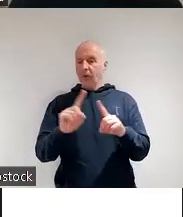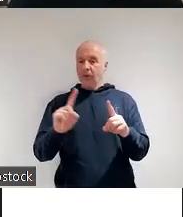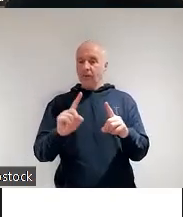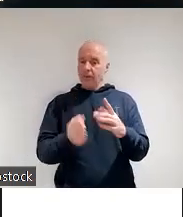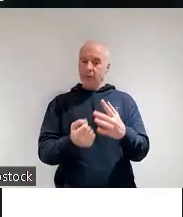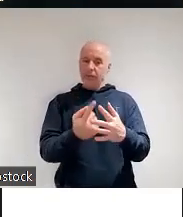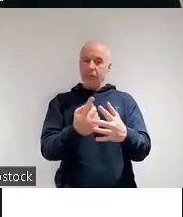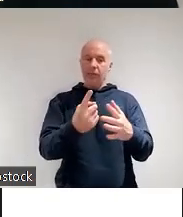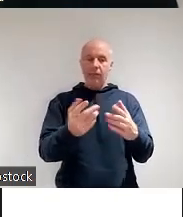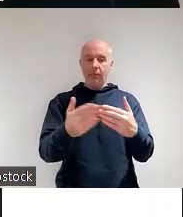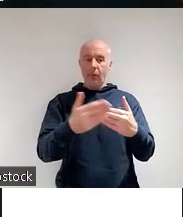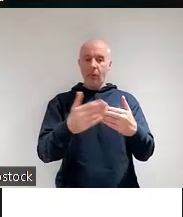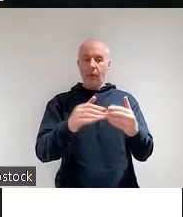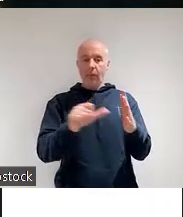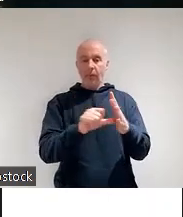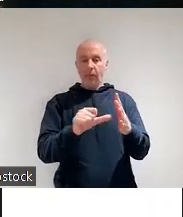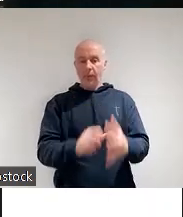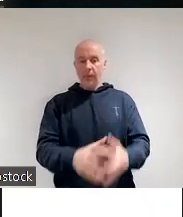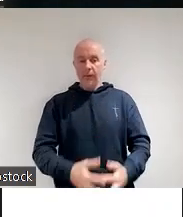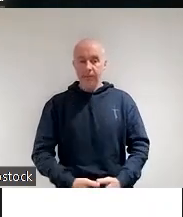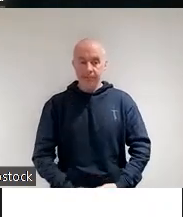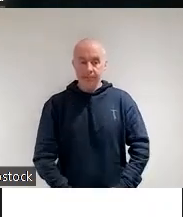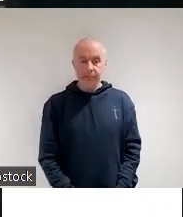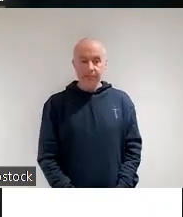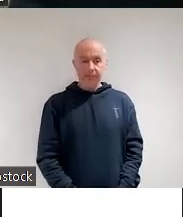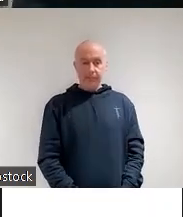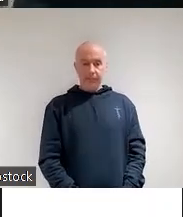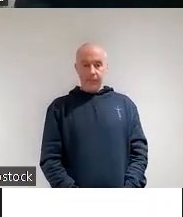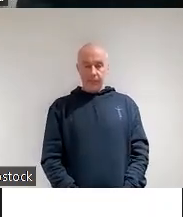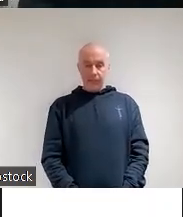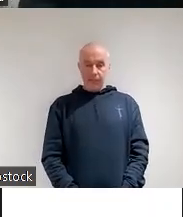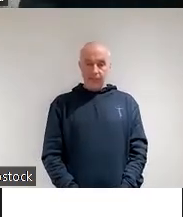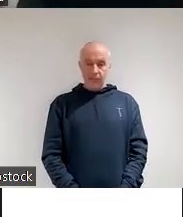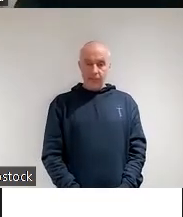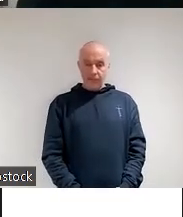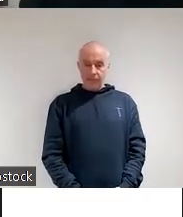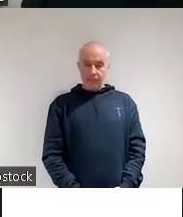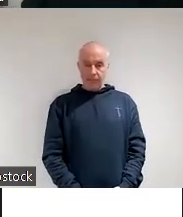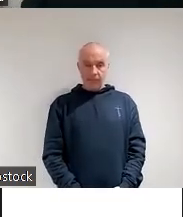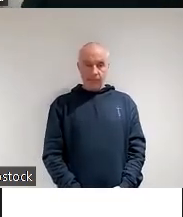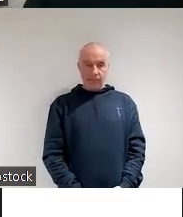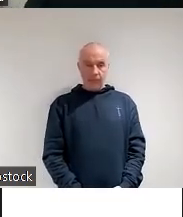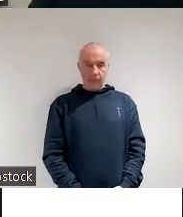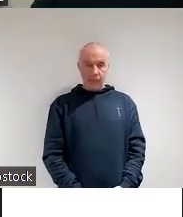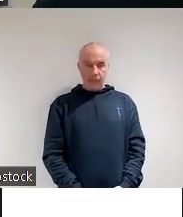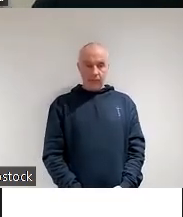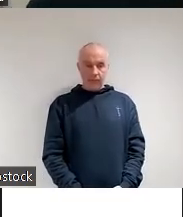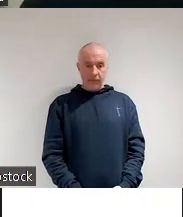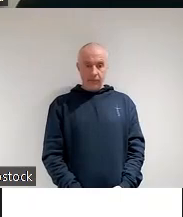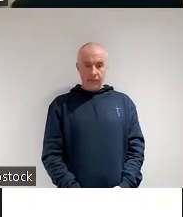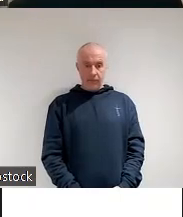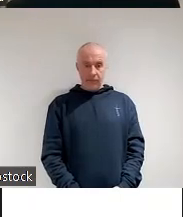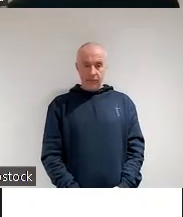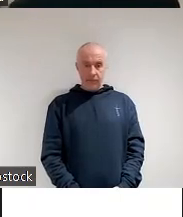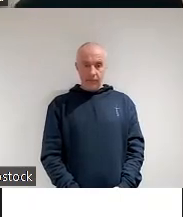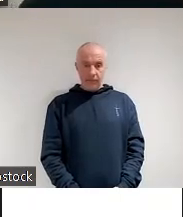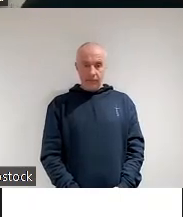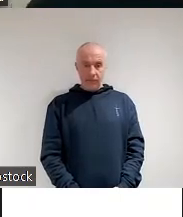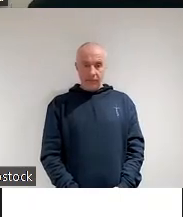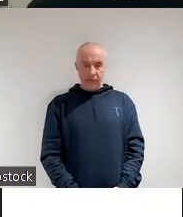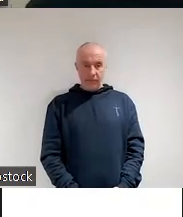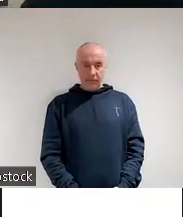So basically, this is my slide. I will quickly show you this page, if you can see it.